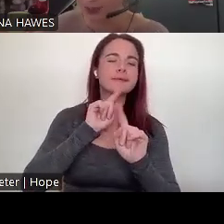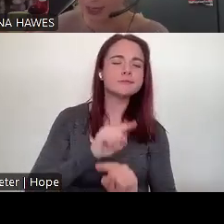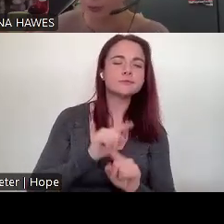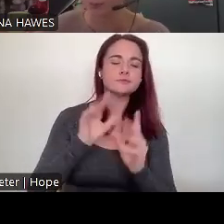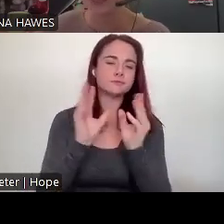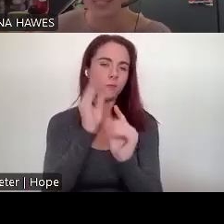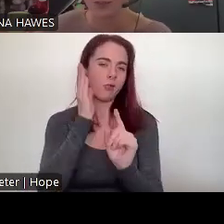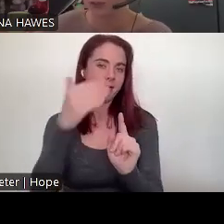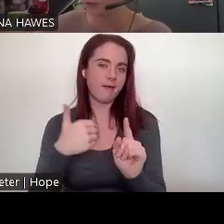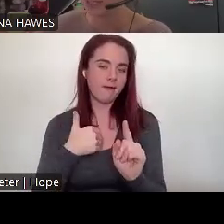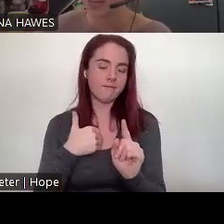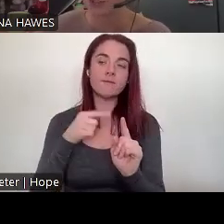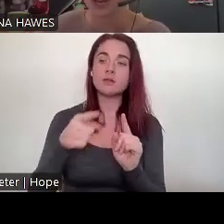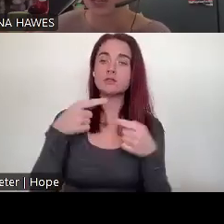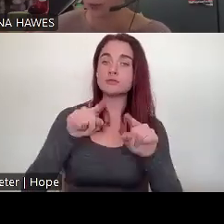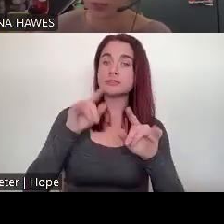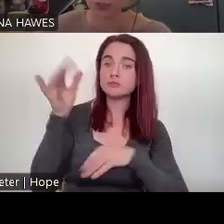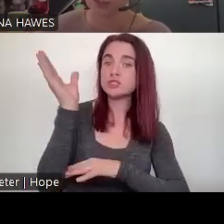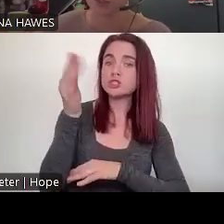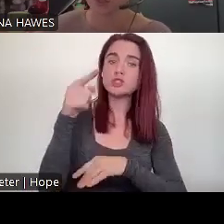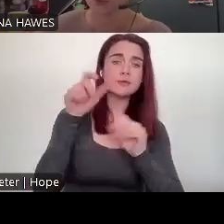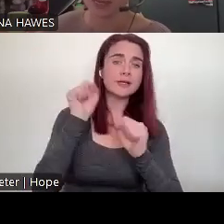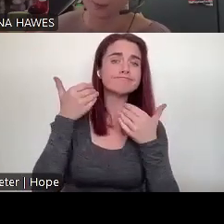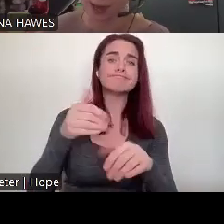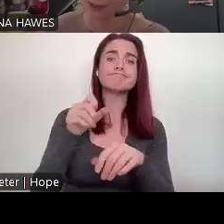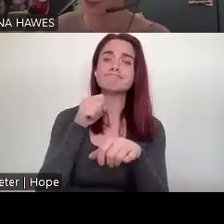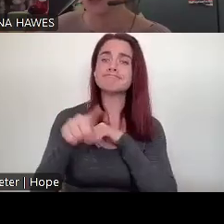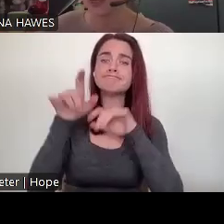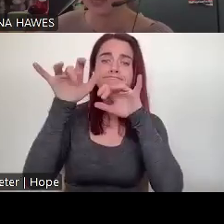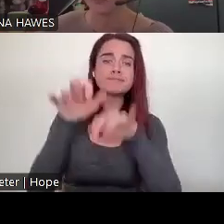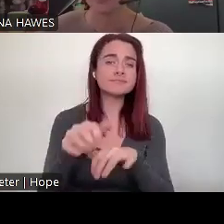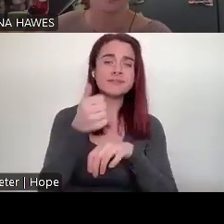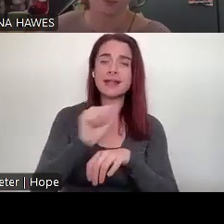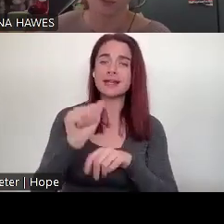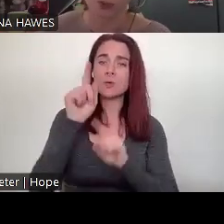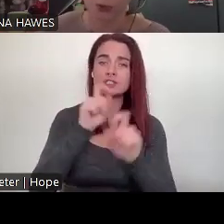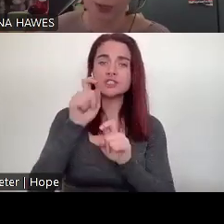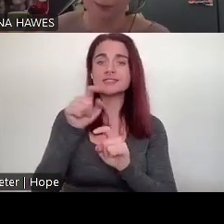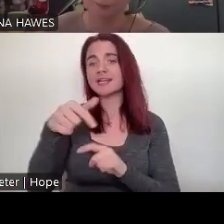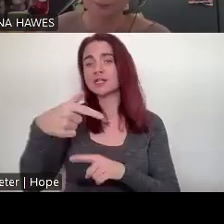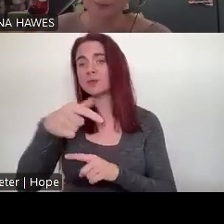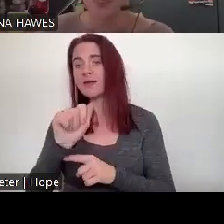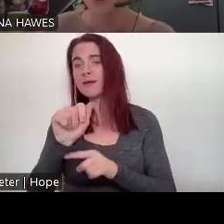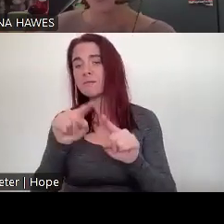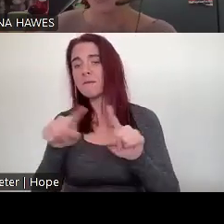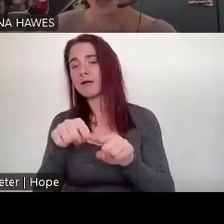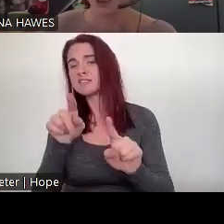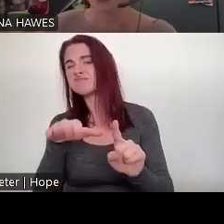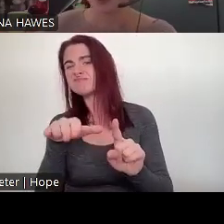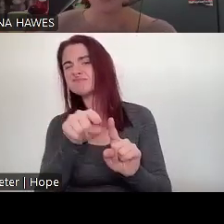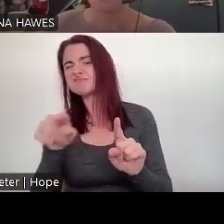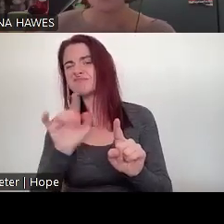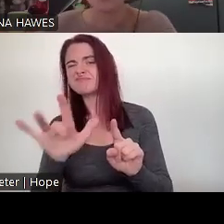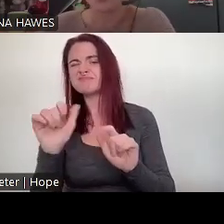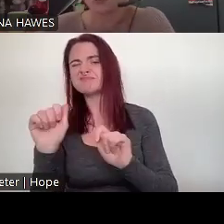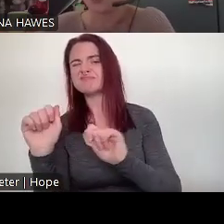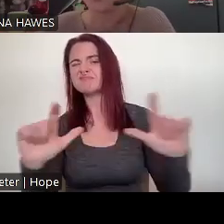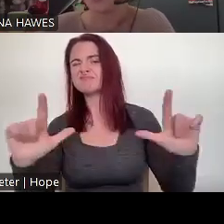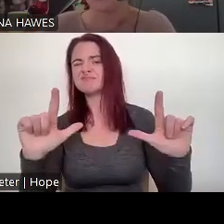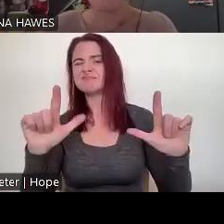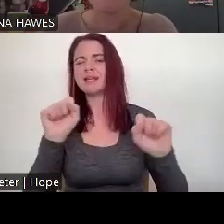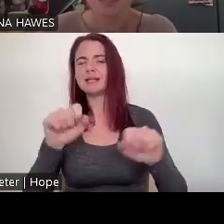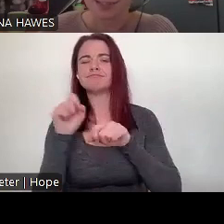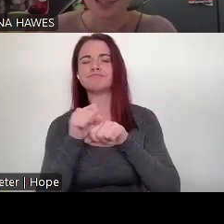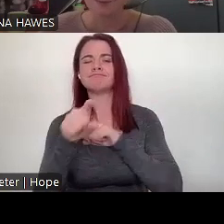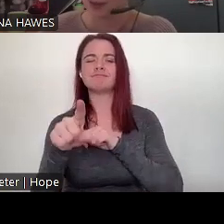Throughout the presentation, please feel free to enter any questions in the Q&A box located at the bottom of your screen. Now, let me